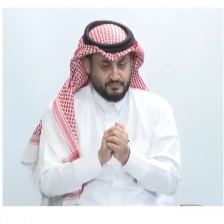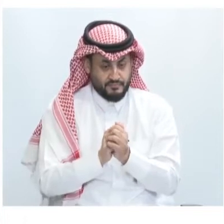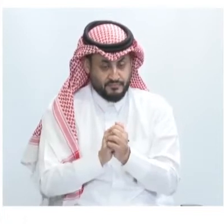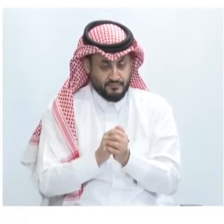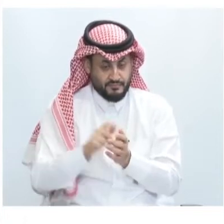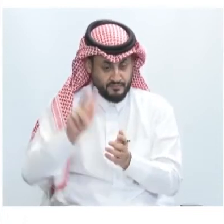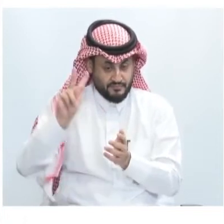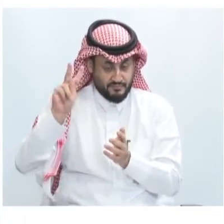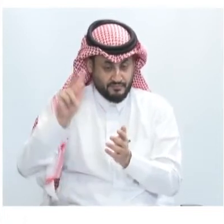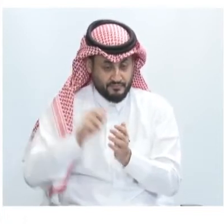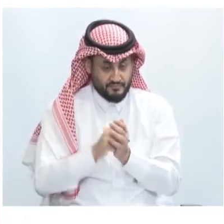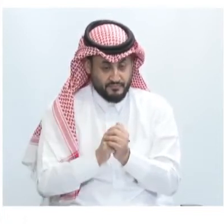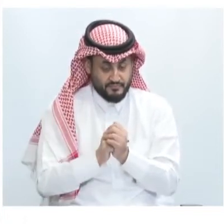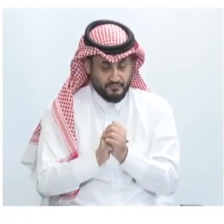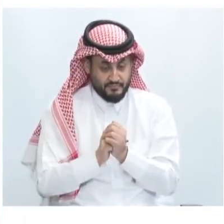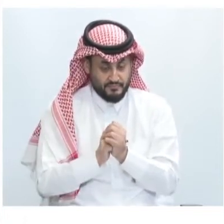K,